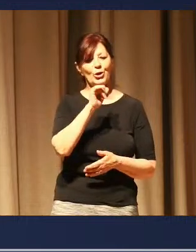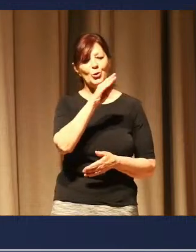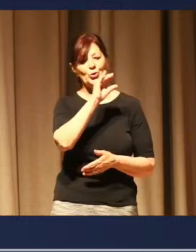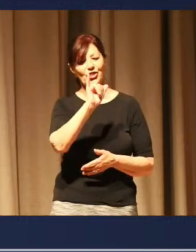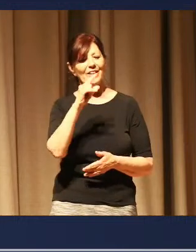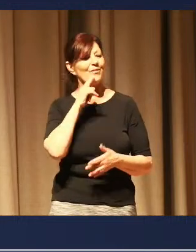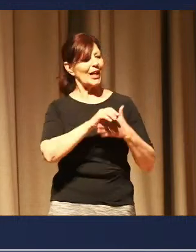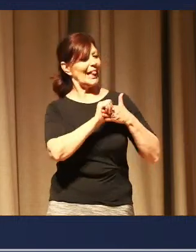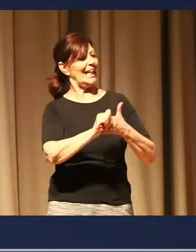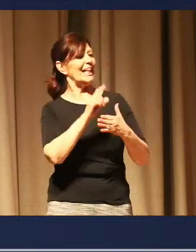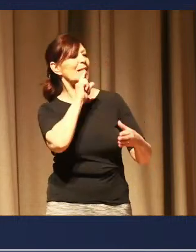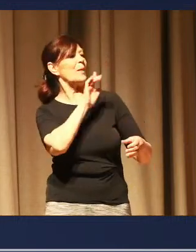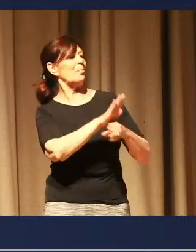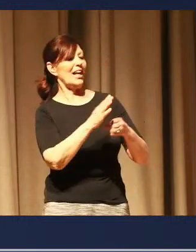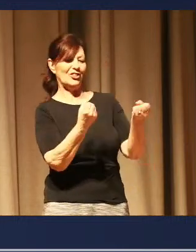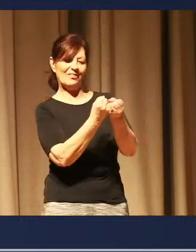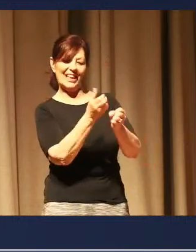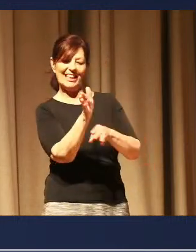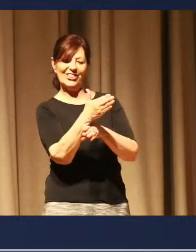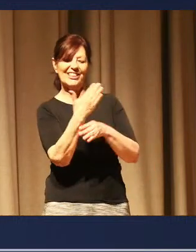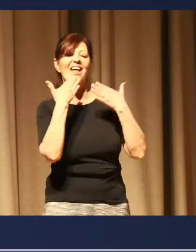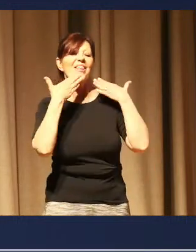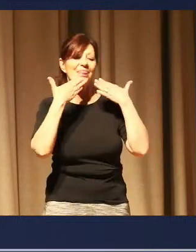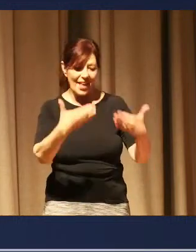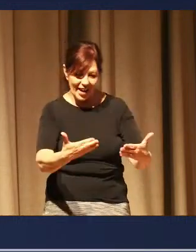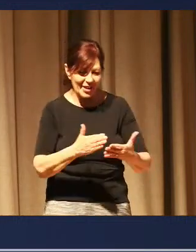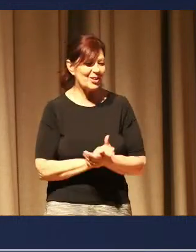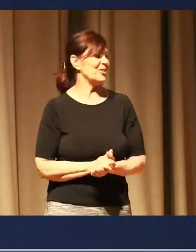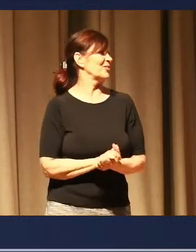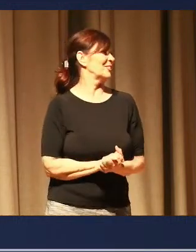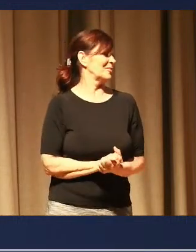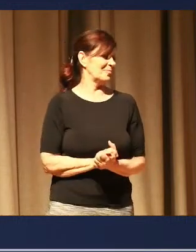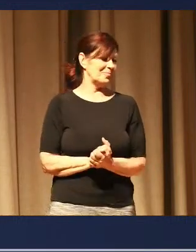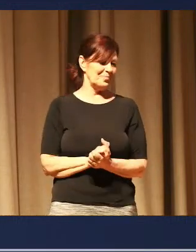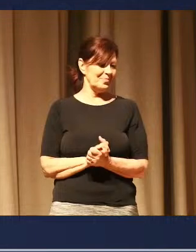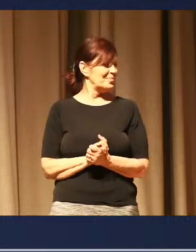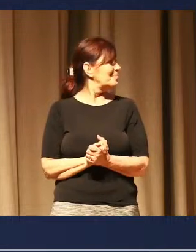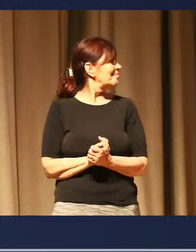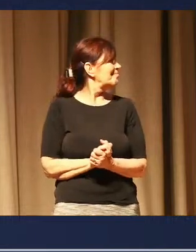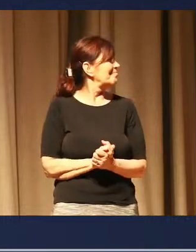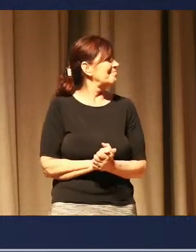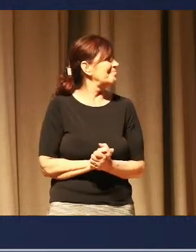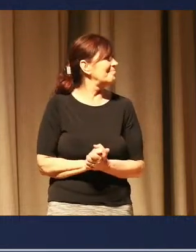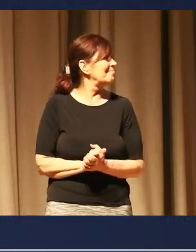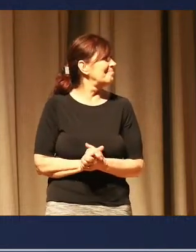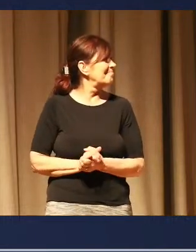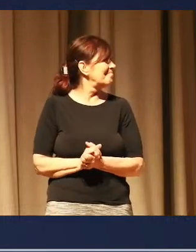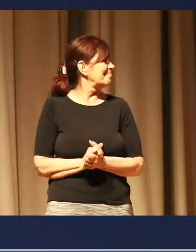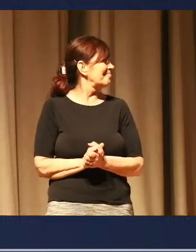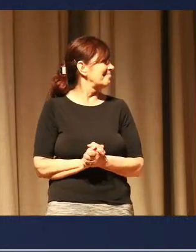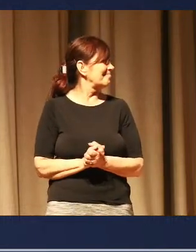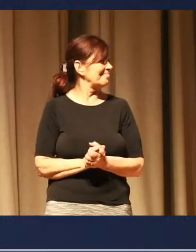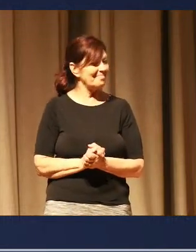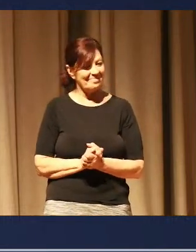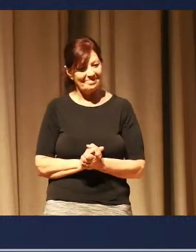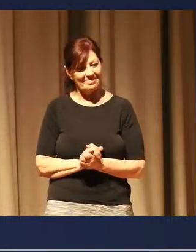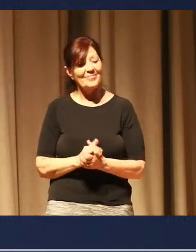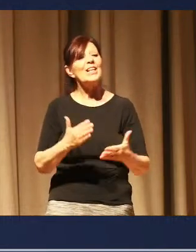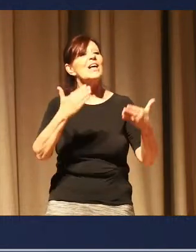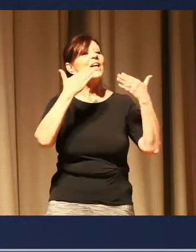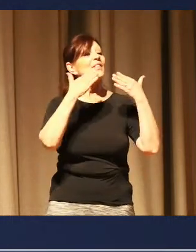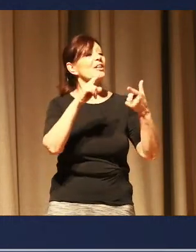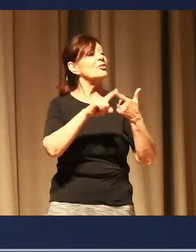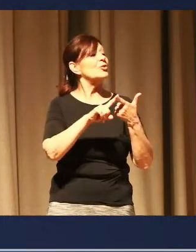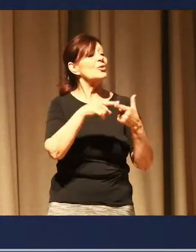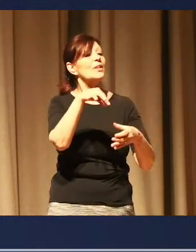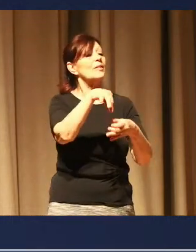leading us in the Pledge of Allegiance. Thank you, young ladies. Thank you to the